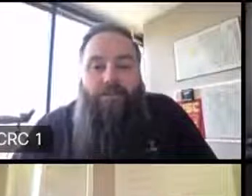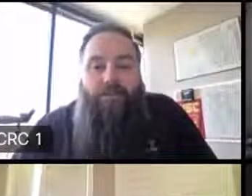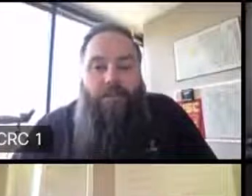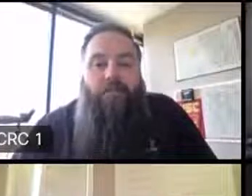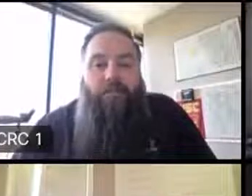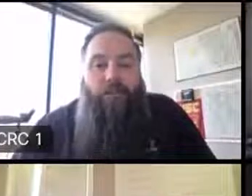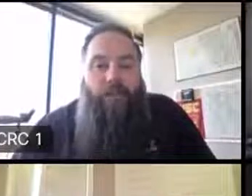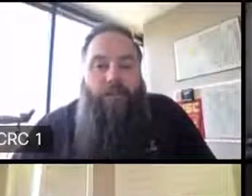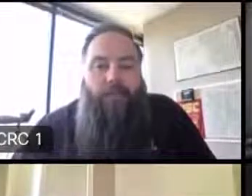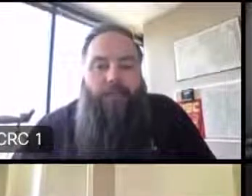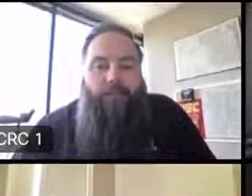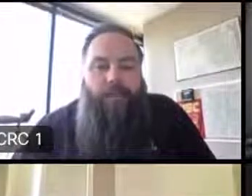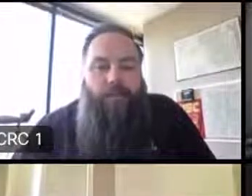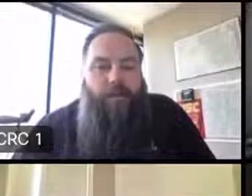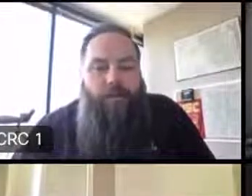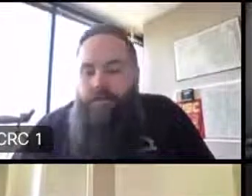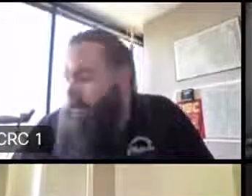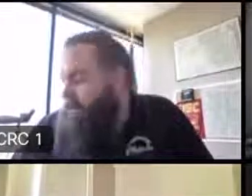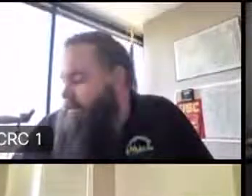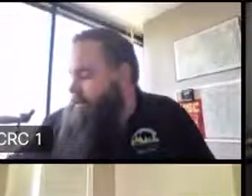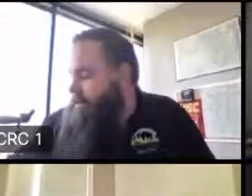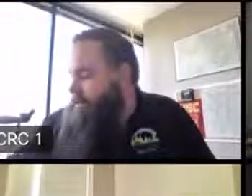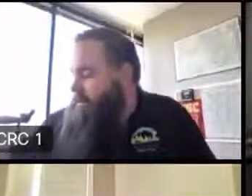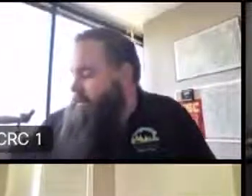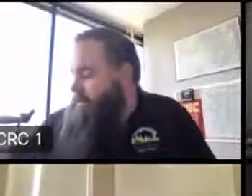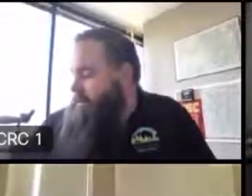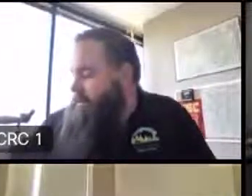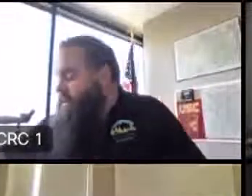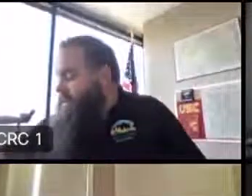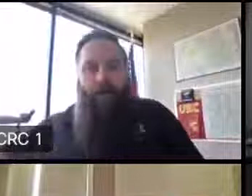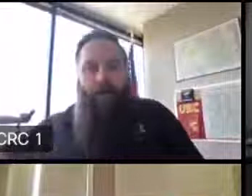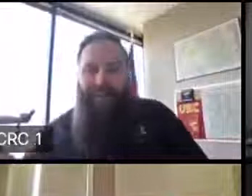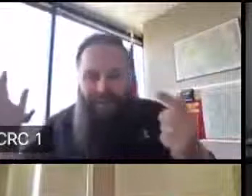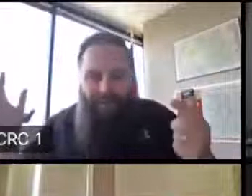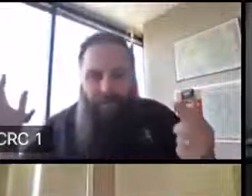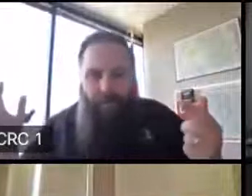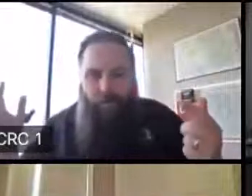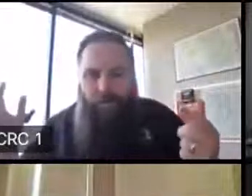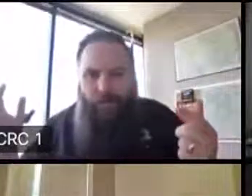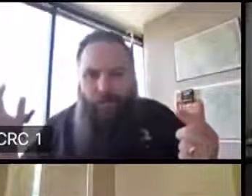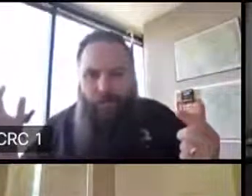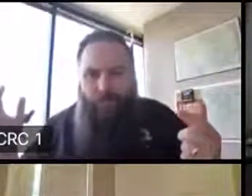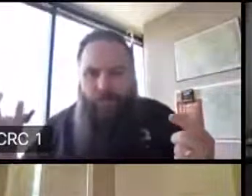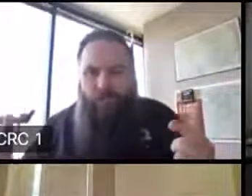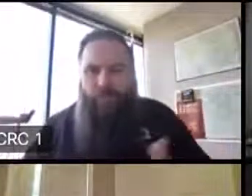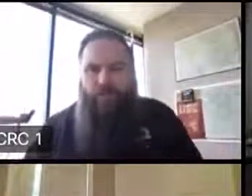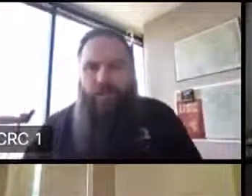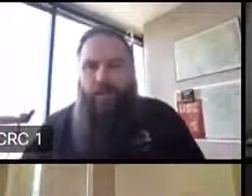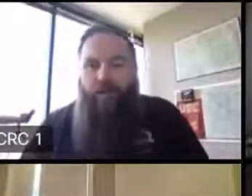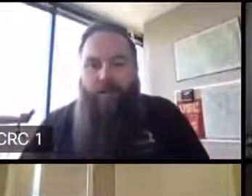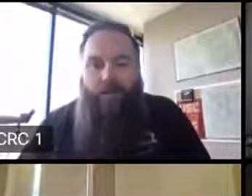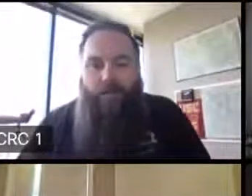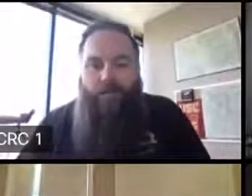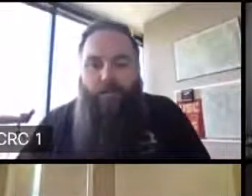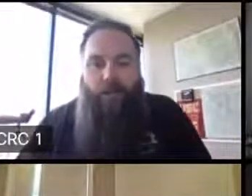are at the regional center for getting SDP up and going. So with that, the last thing I wanted, I think, for the agenda was to just